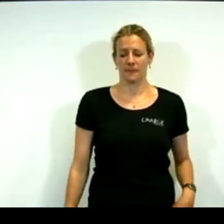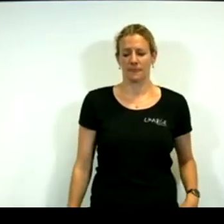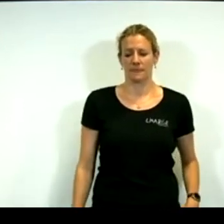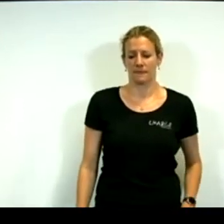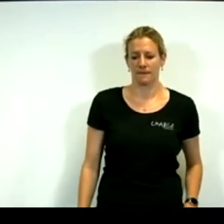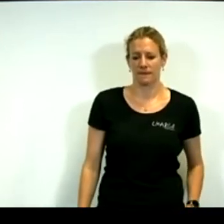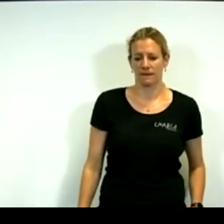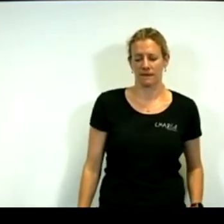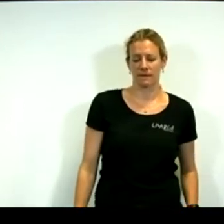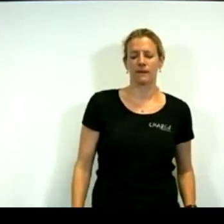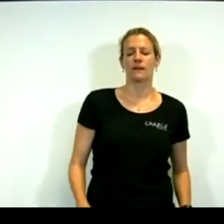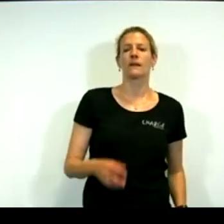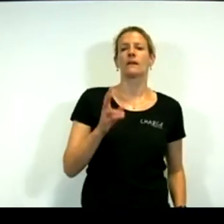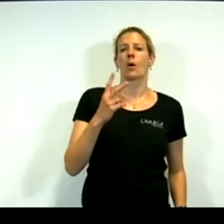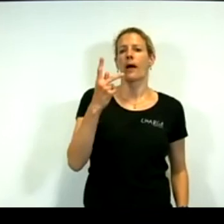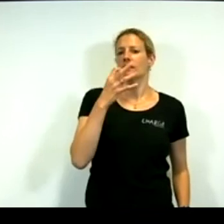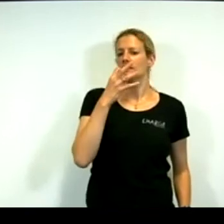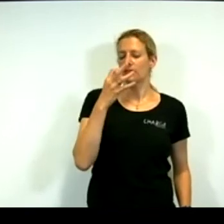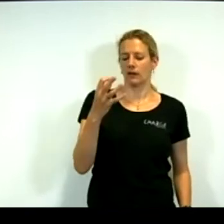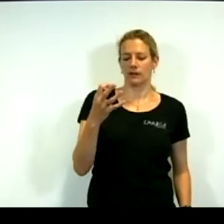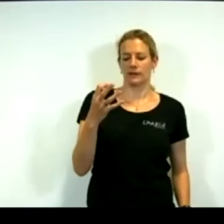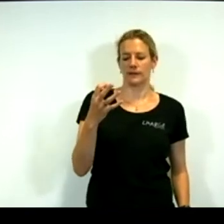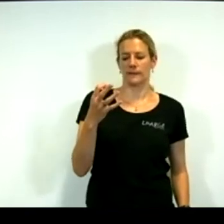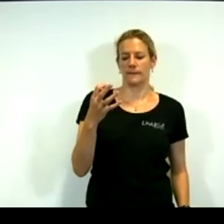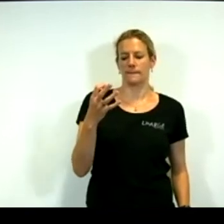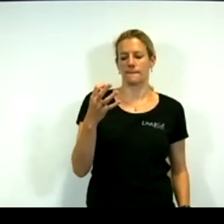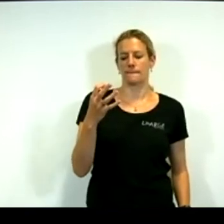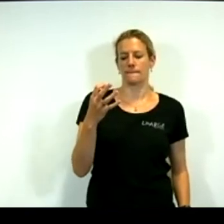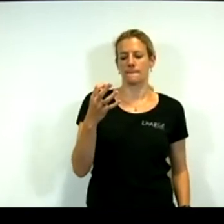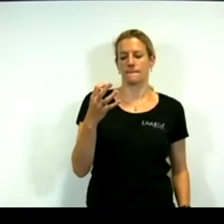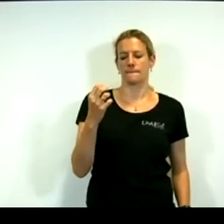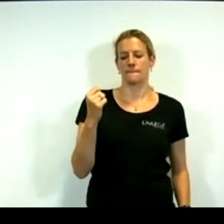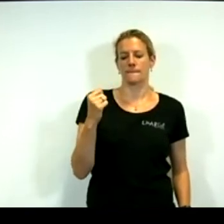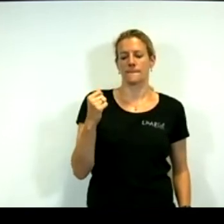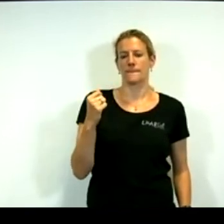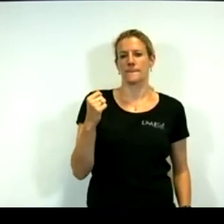Ich sehe jetzt noch eine Frage aktuell. I can see one more question right now.